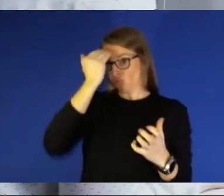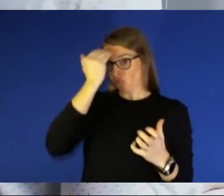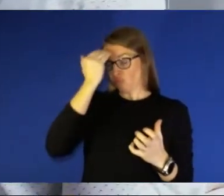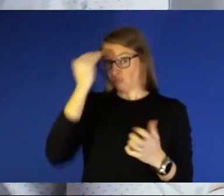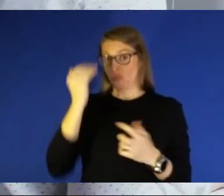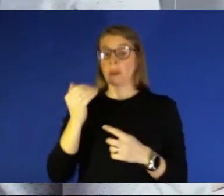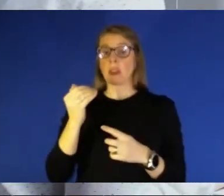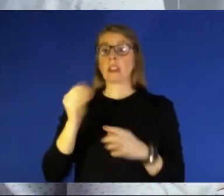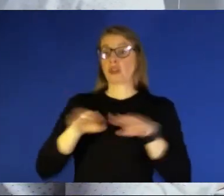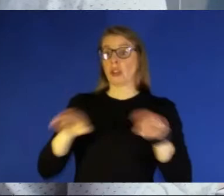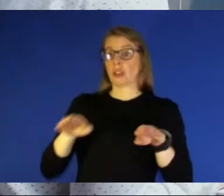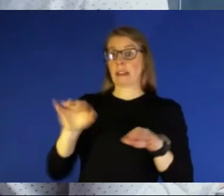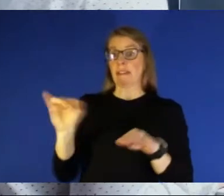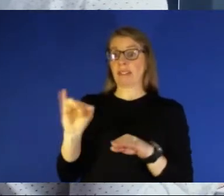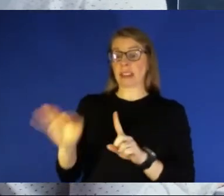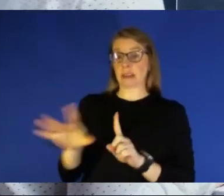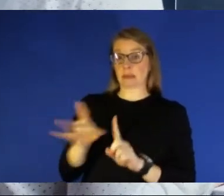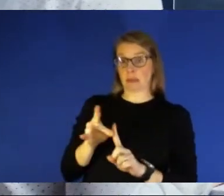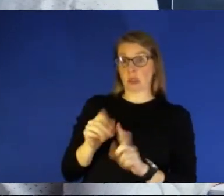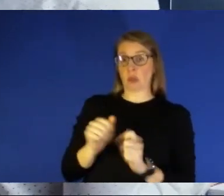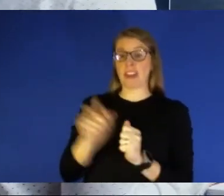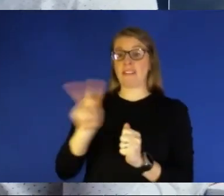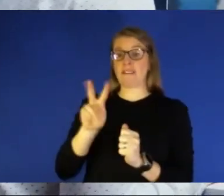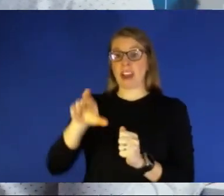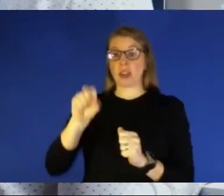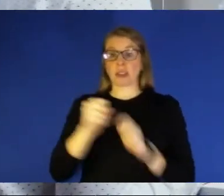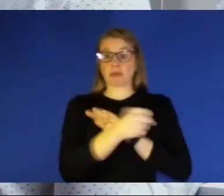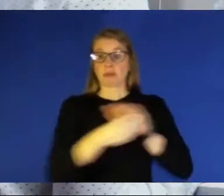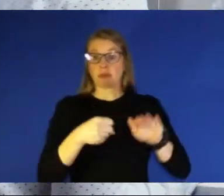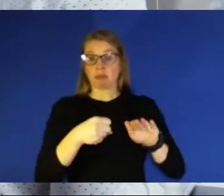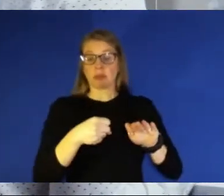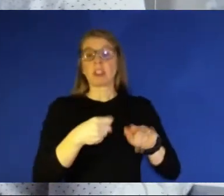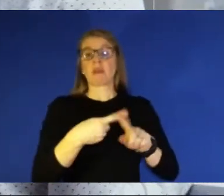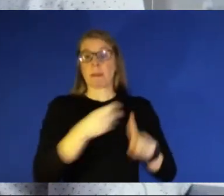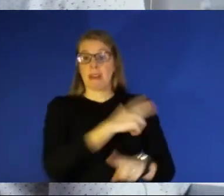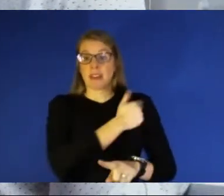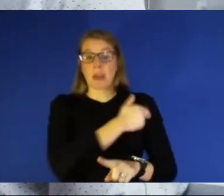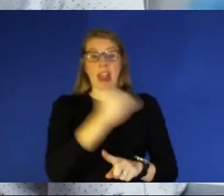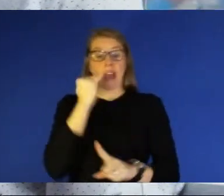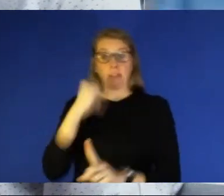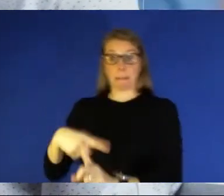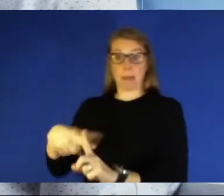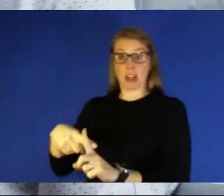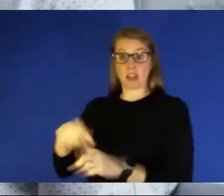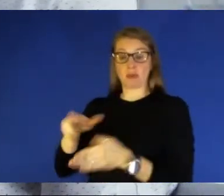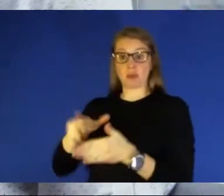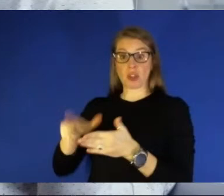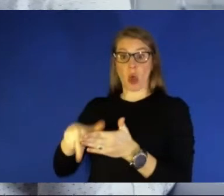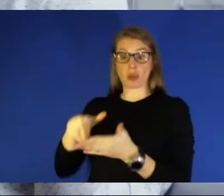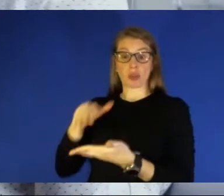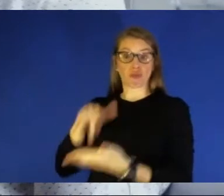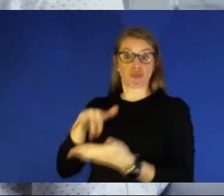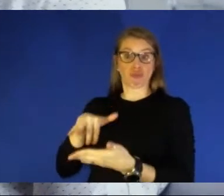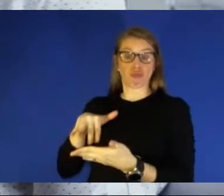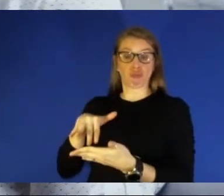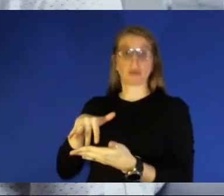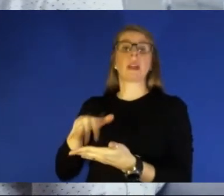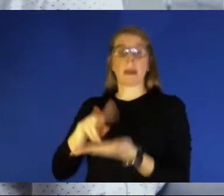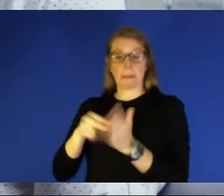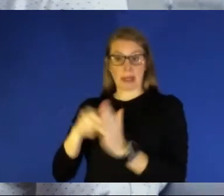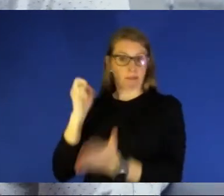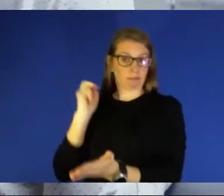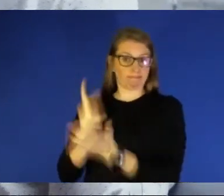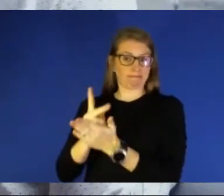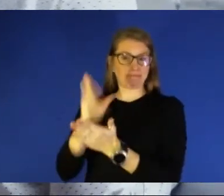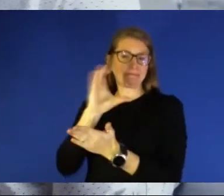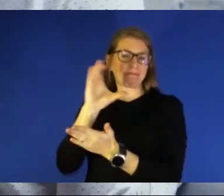infected with the virus out of the hospital. If the trial shows positive results, the company will seek FDA approval for the antiviral to be prescribed to